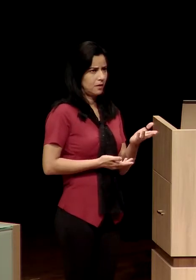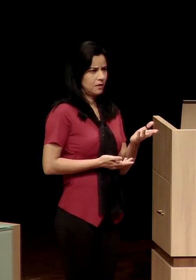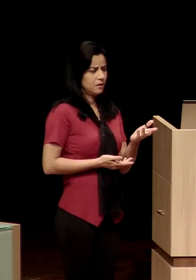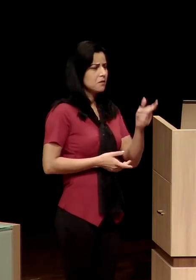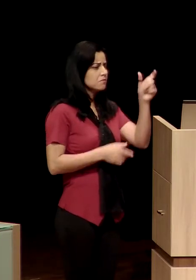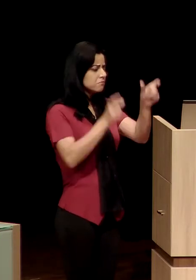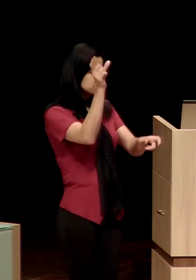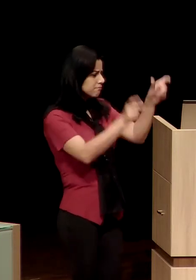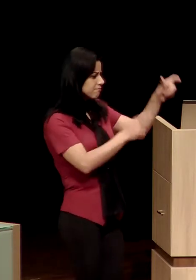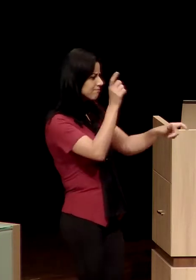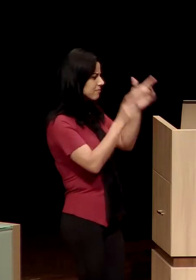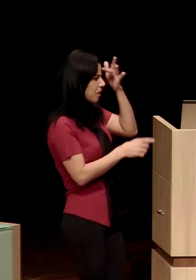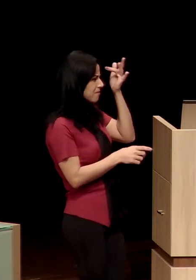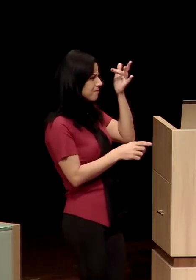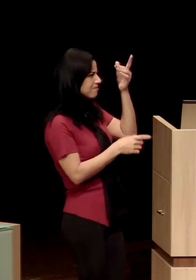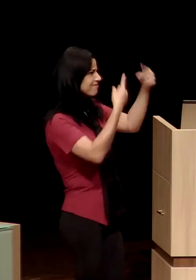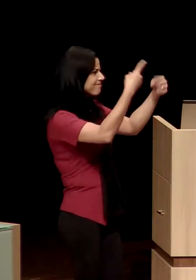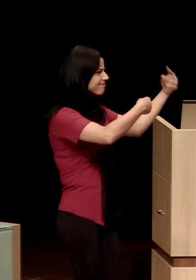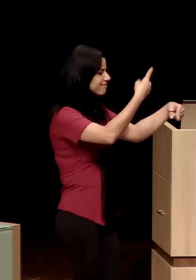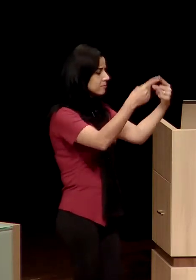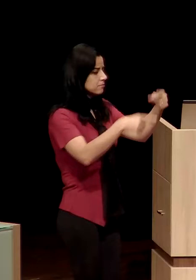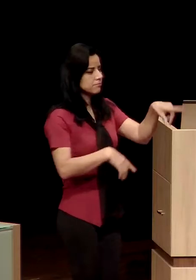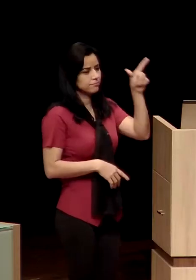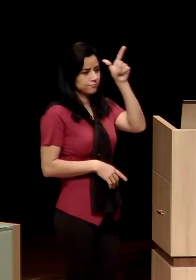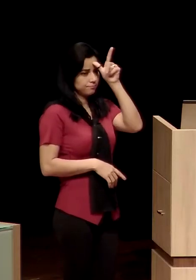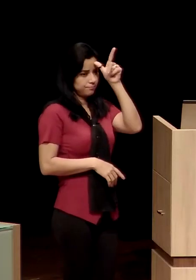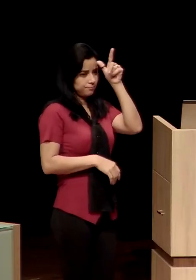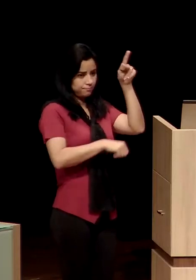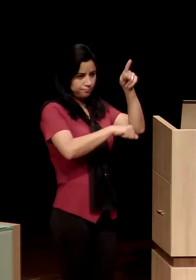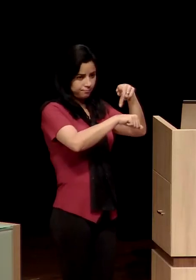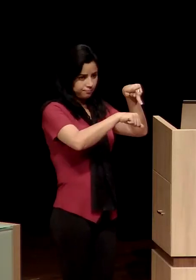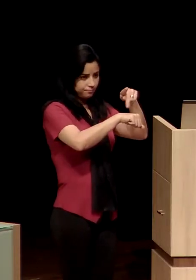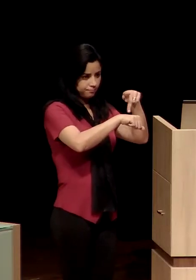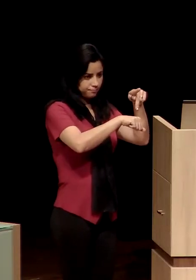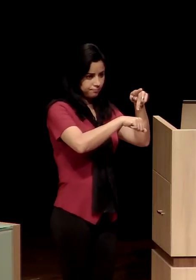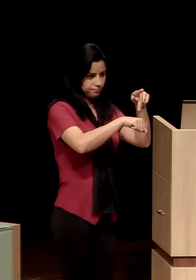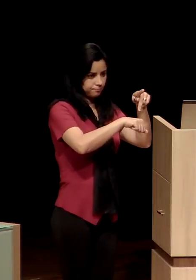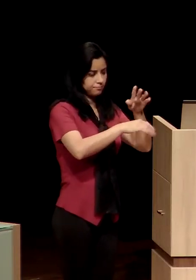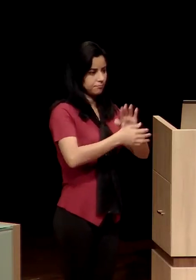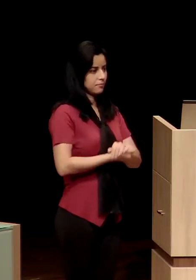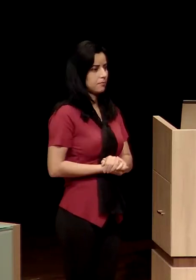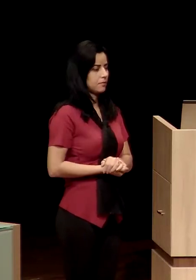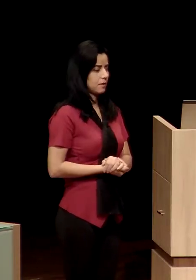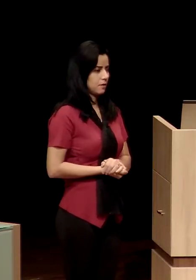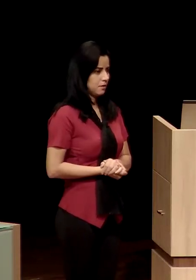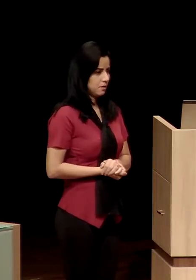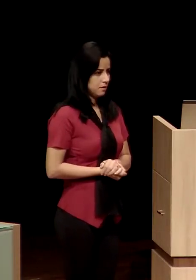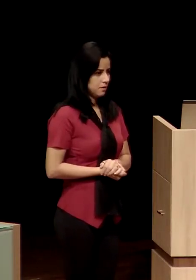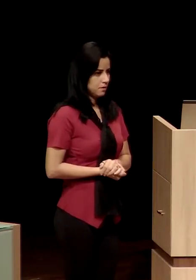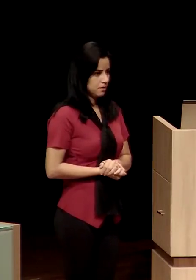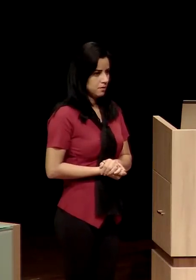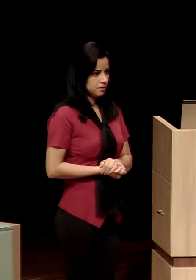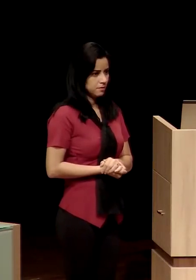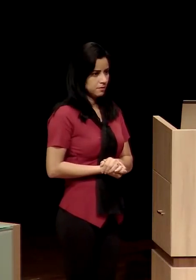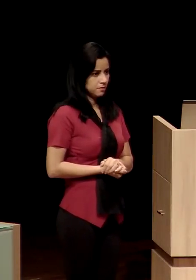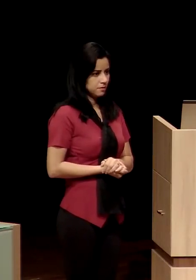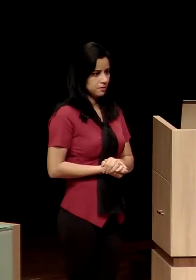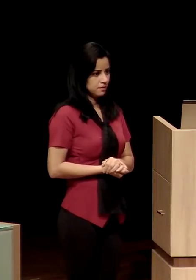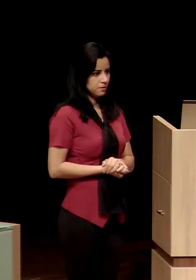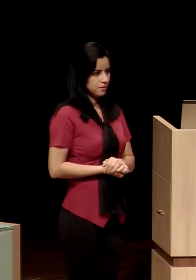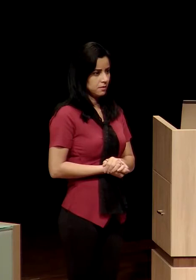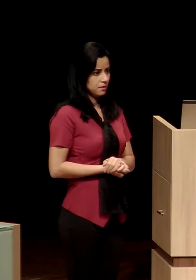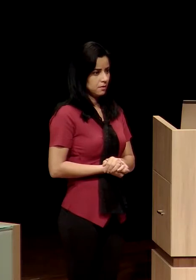Pessoas falaram sobre isso na Alemanha. And these interpretations of the concept